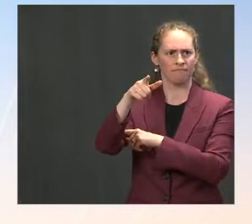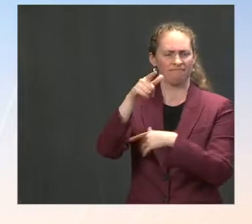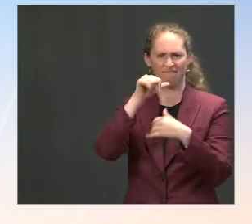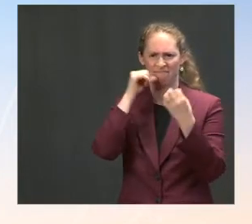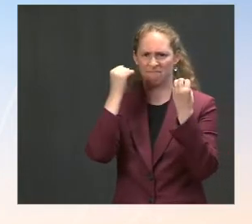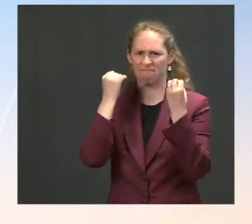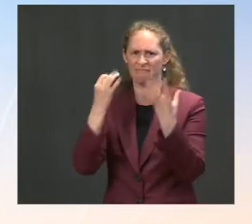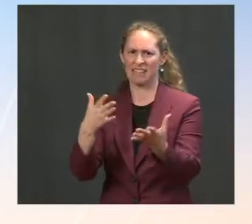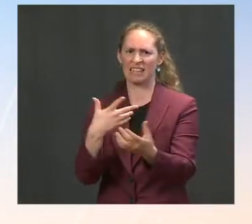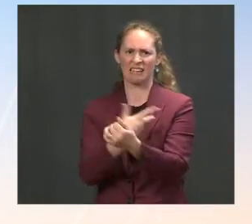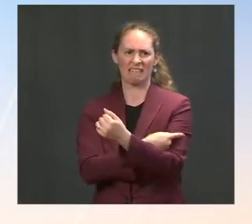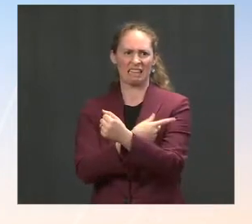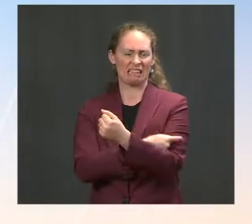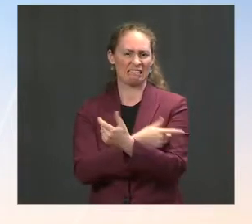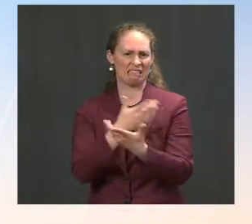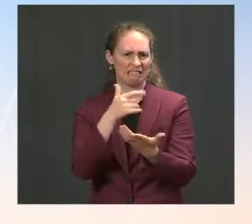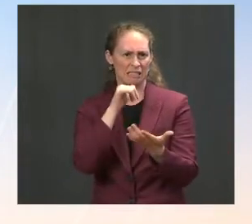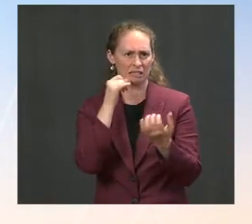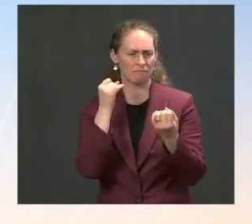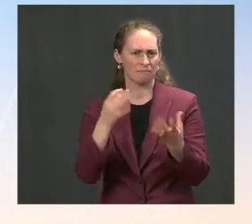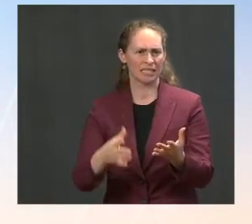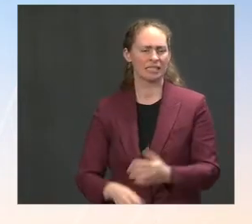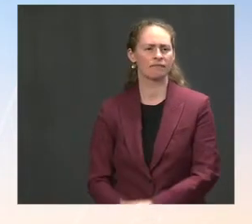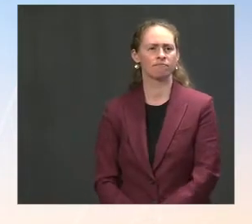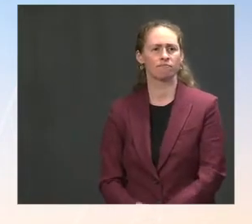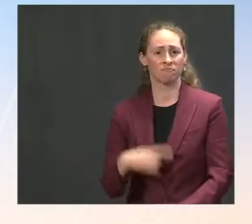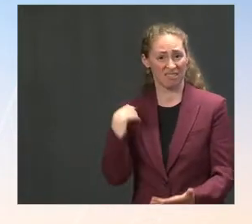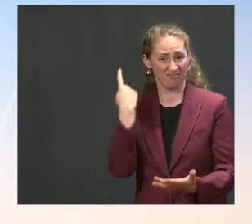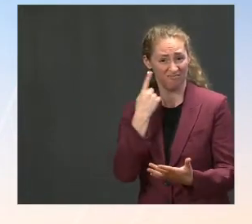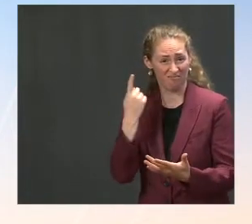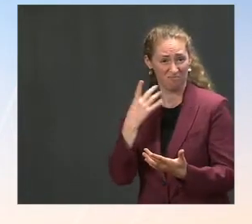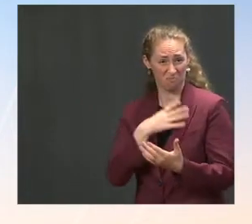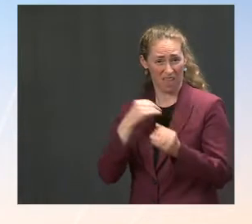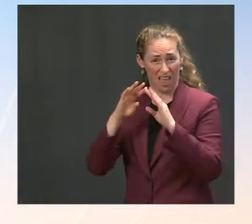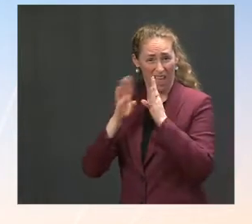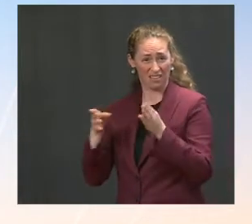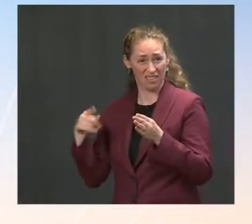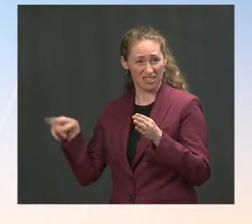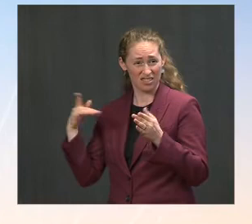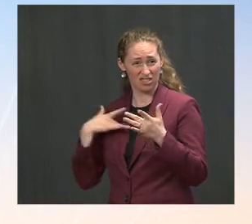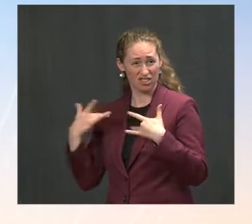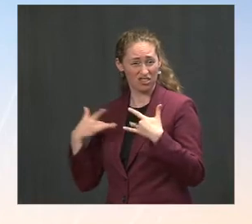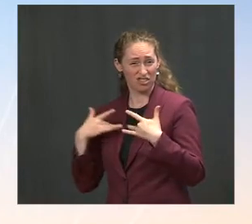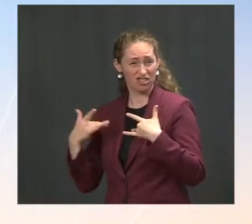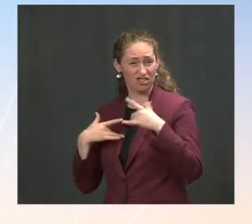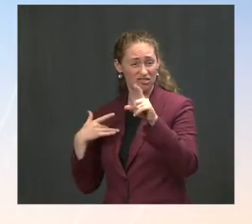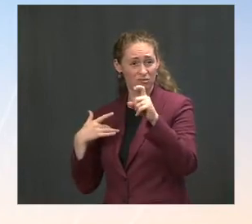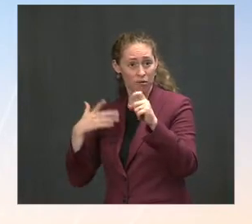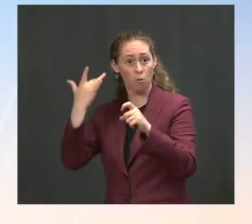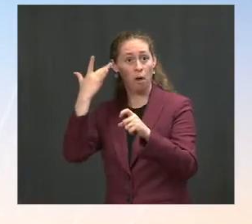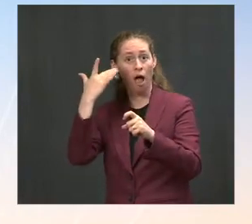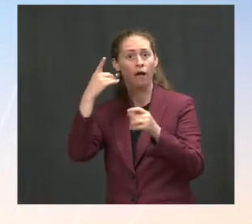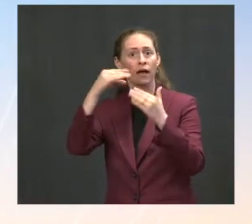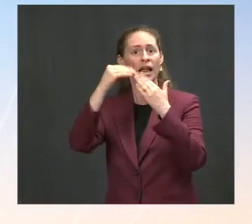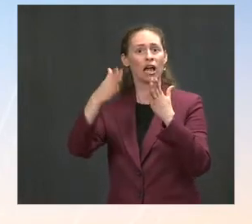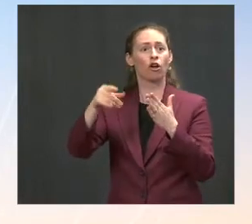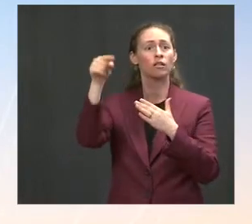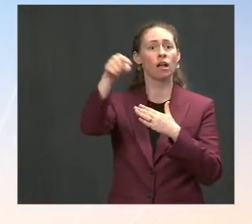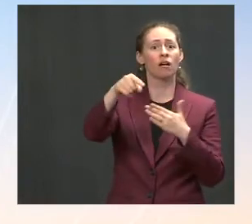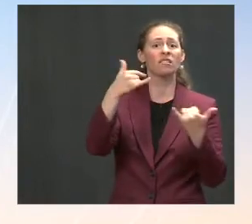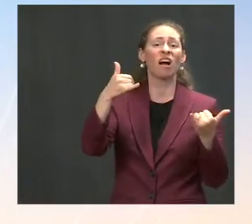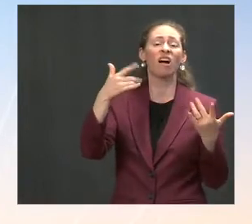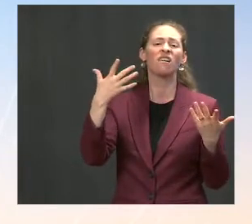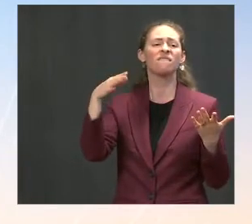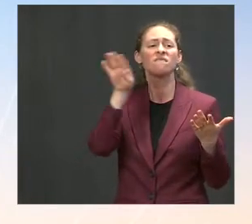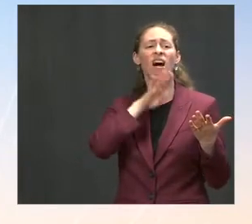some concern from the White House, and does the administration fear that some elected leaders may just get so frustrated and accept this fact that there are